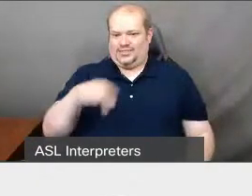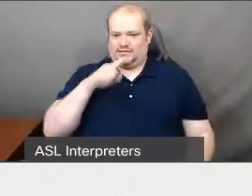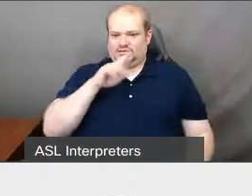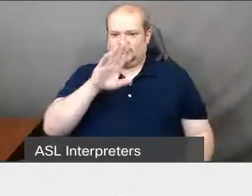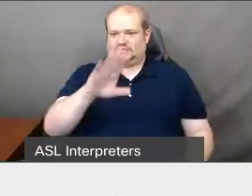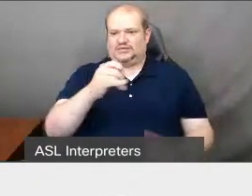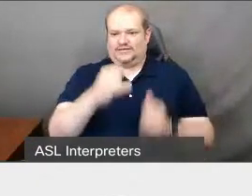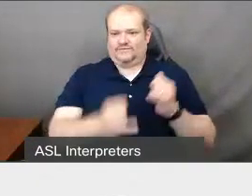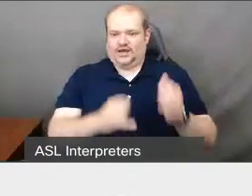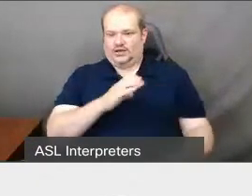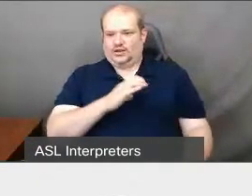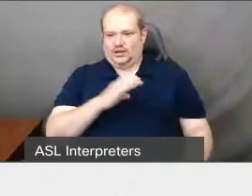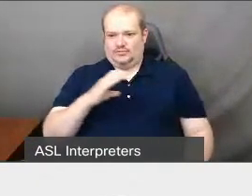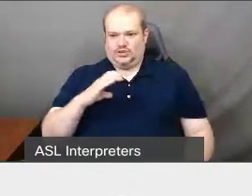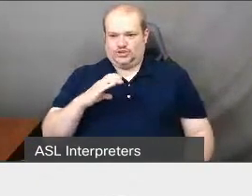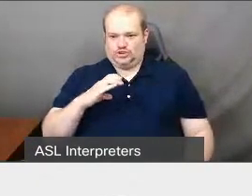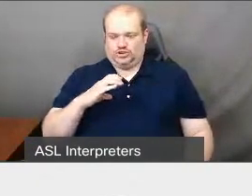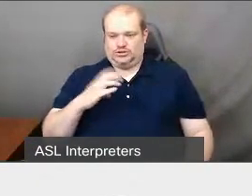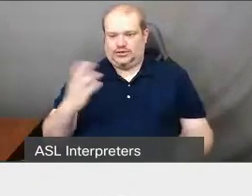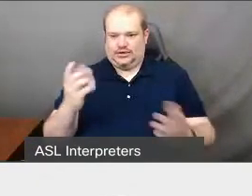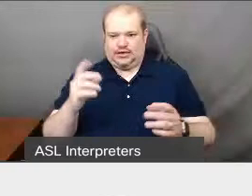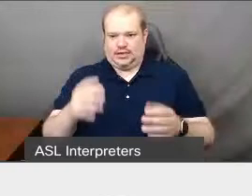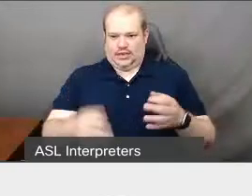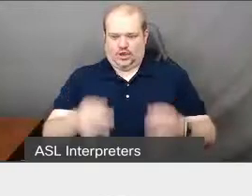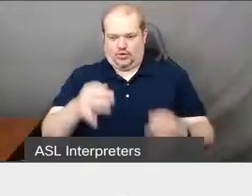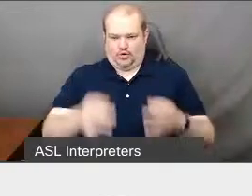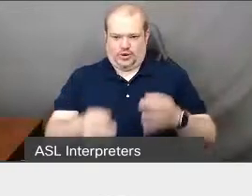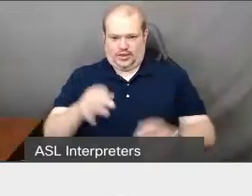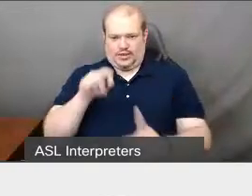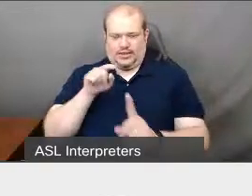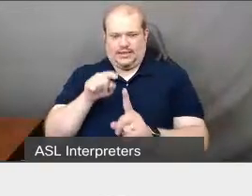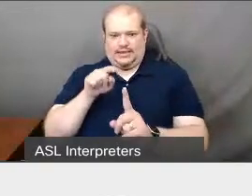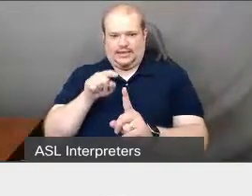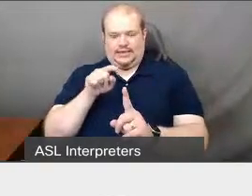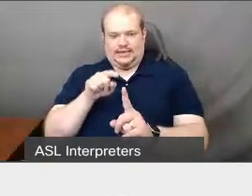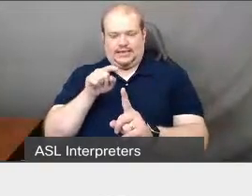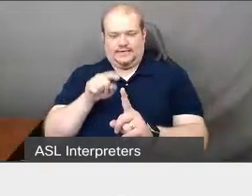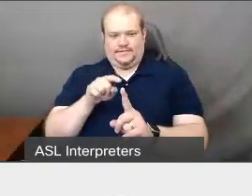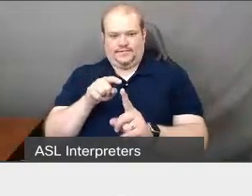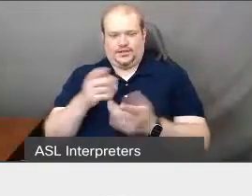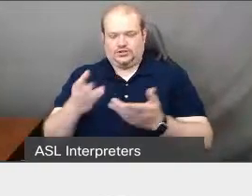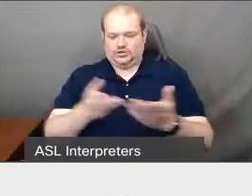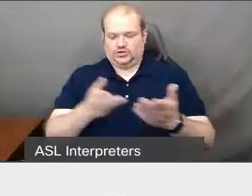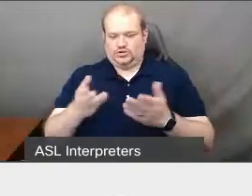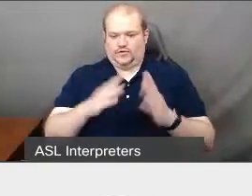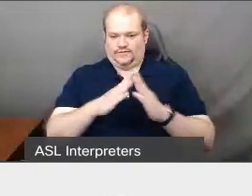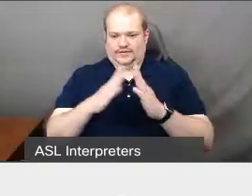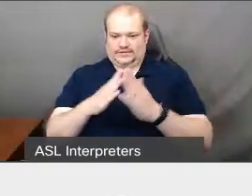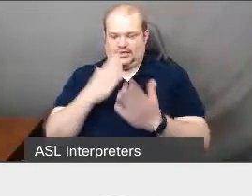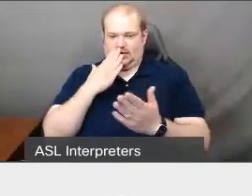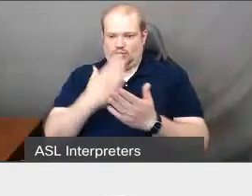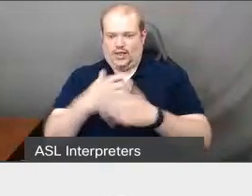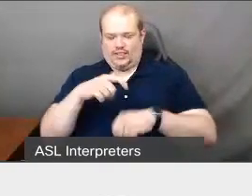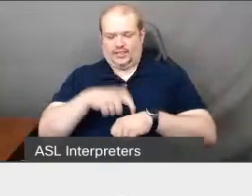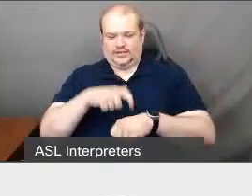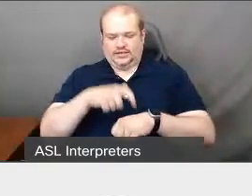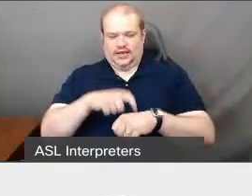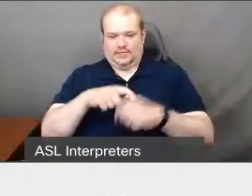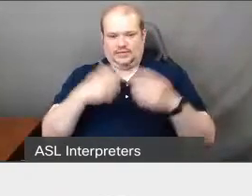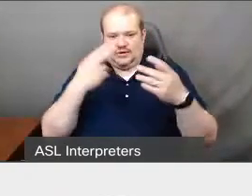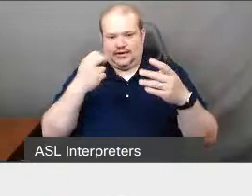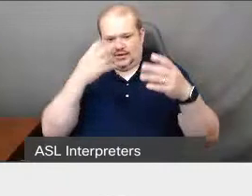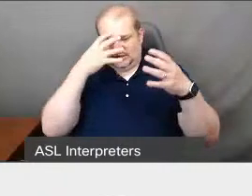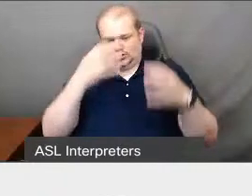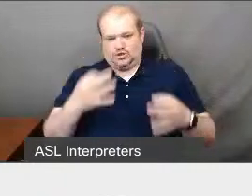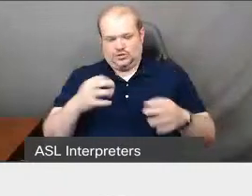final commission hearing. He has served the city well in the time. He has chose to